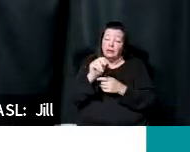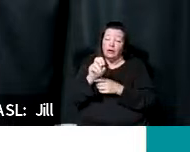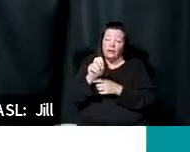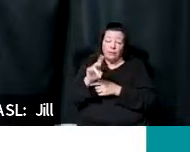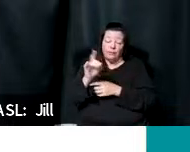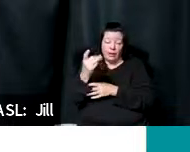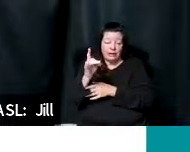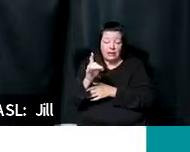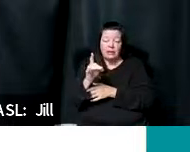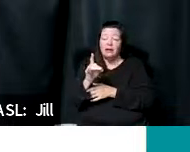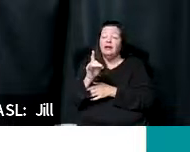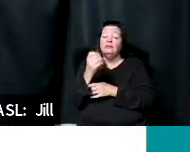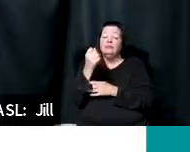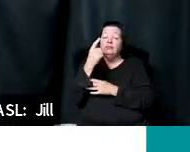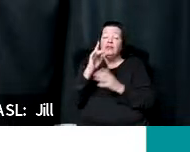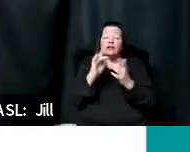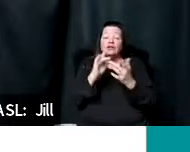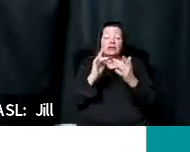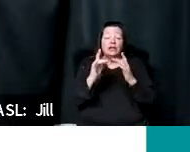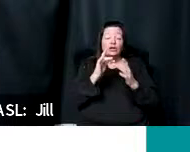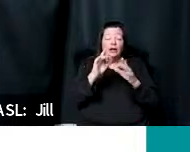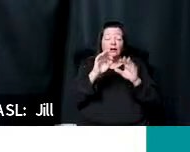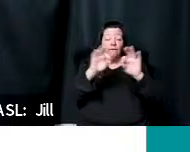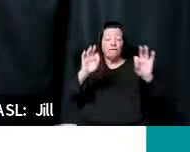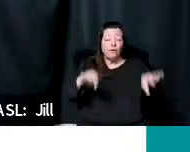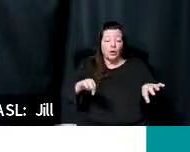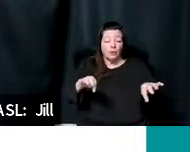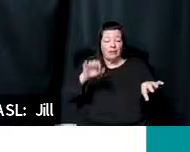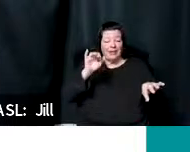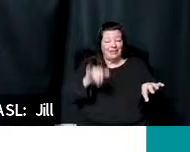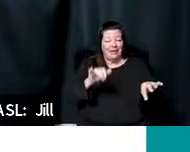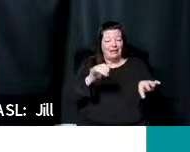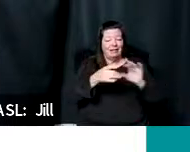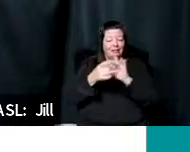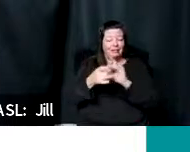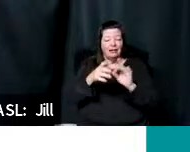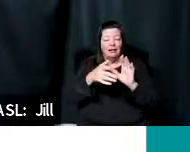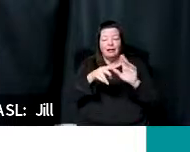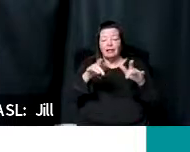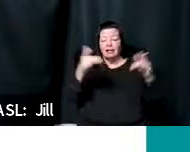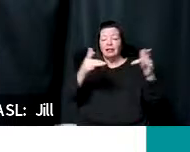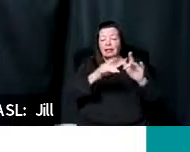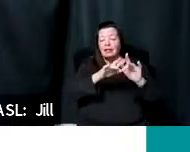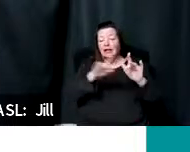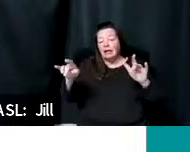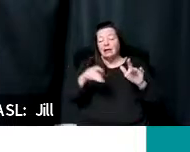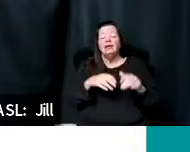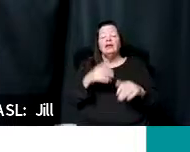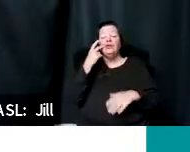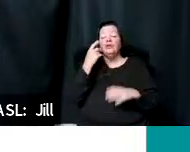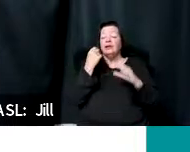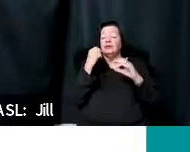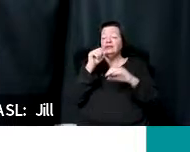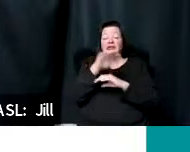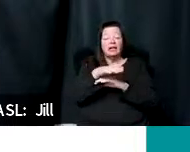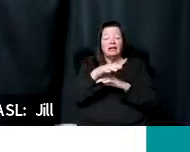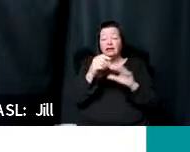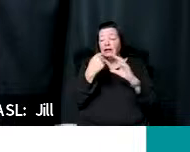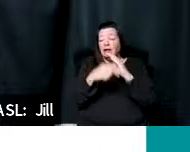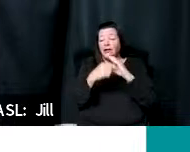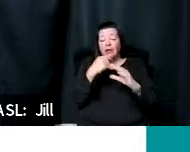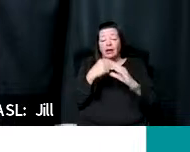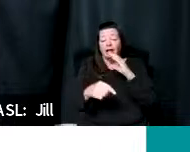web-based form at the link there. They can submit an email, sending